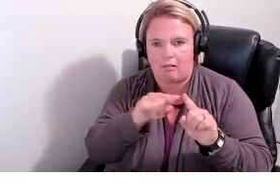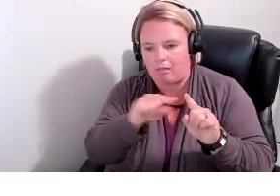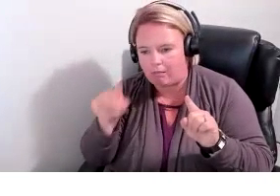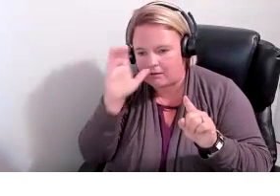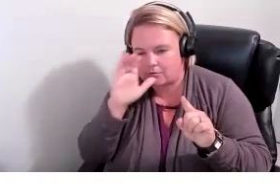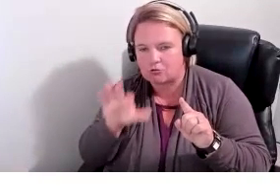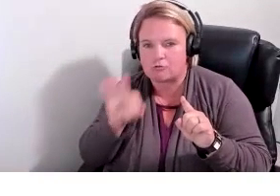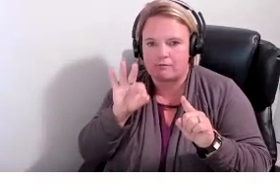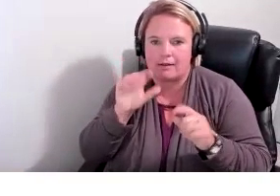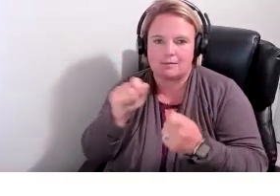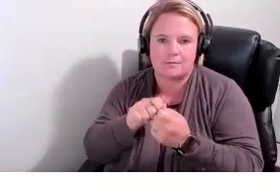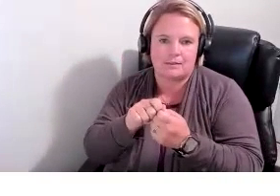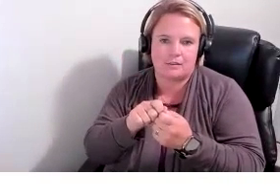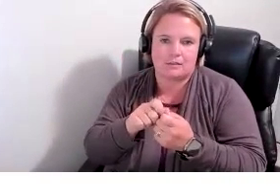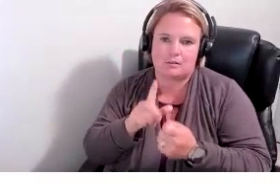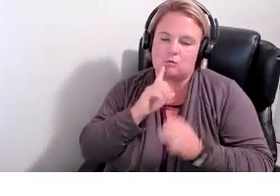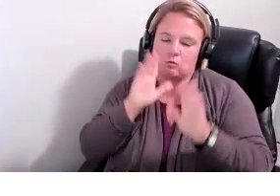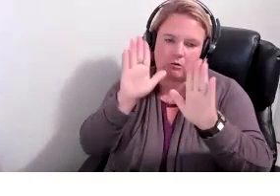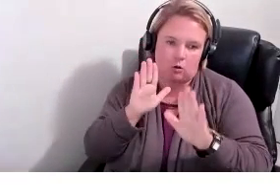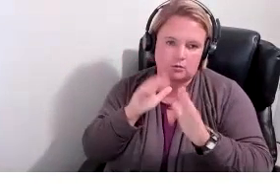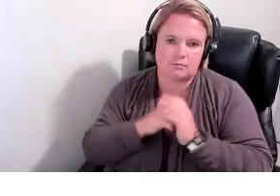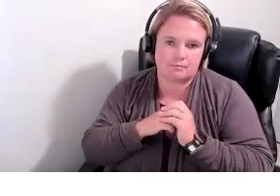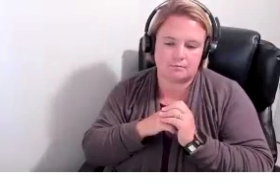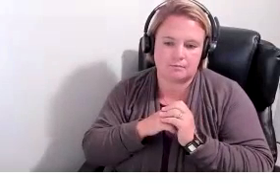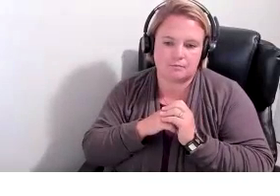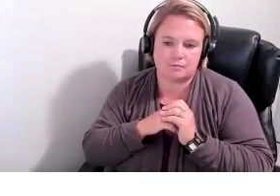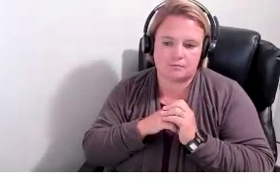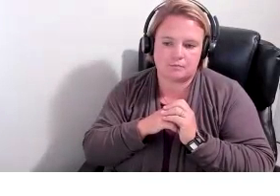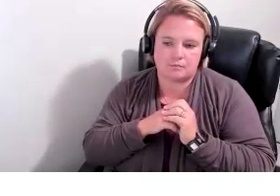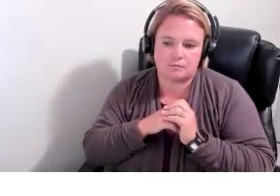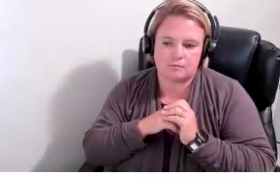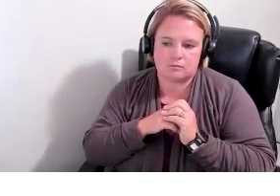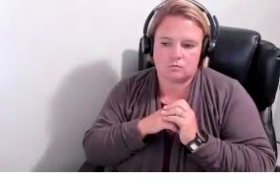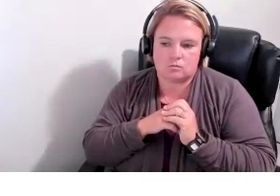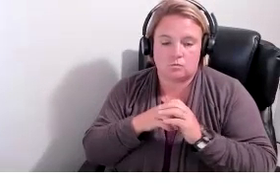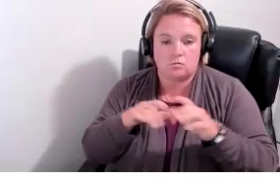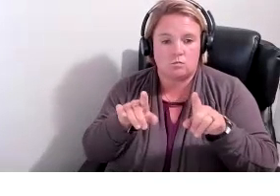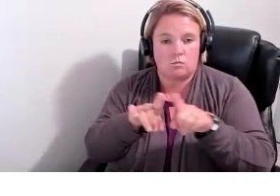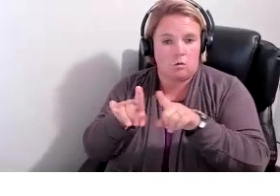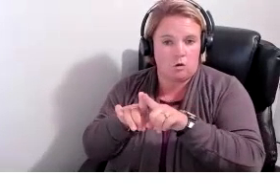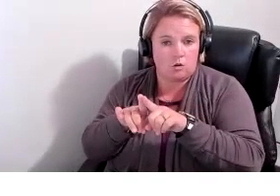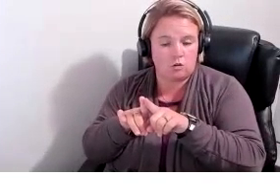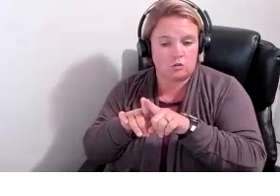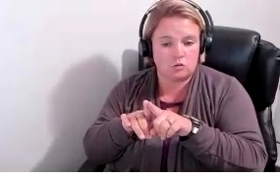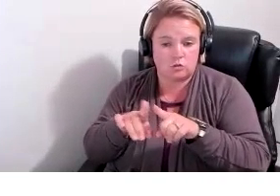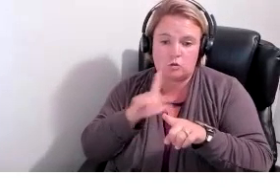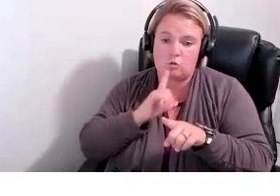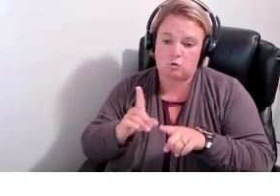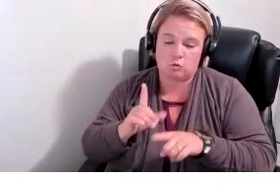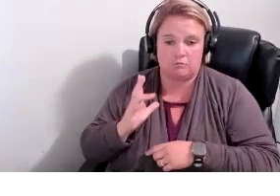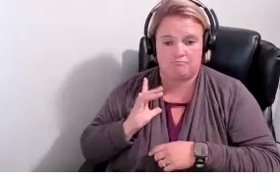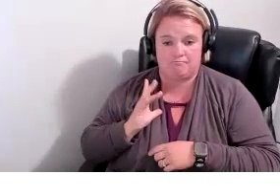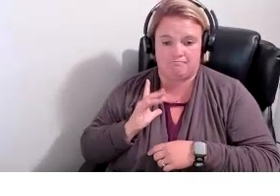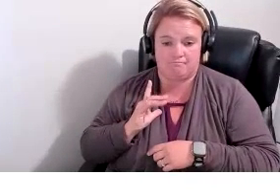video. That's a really fantastic thing. What was also really a seller for